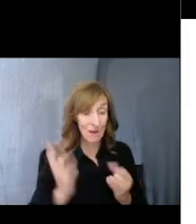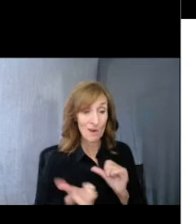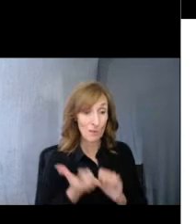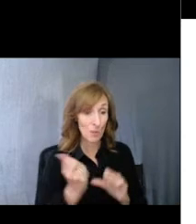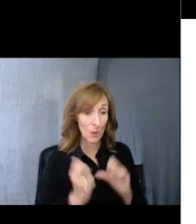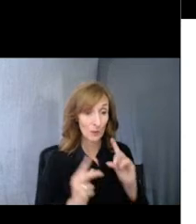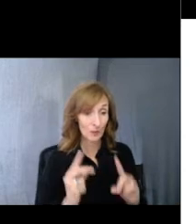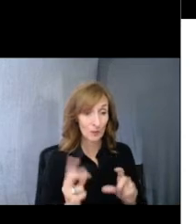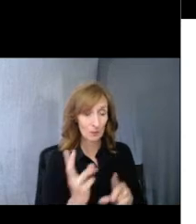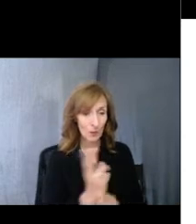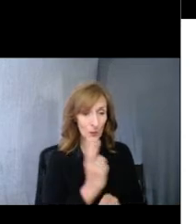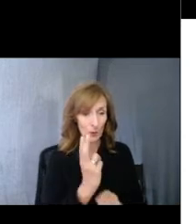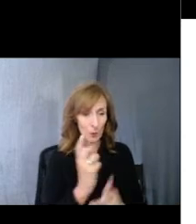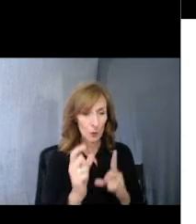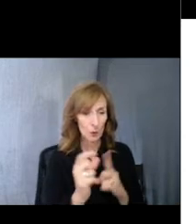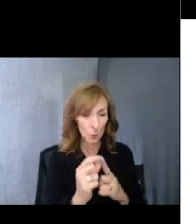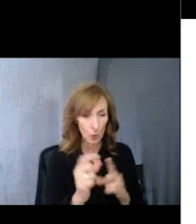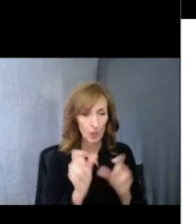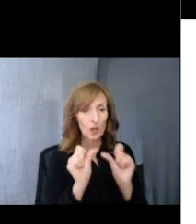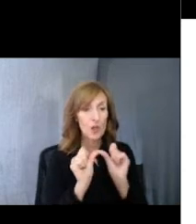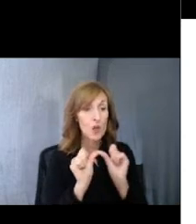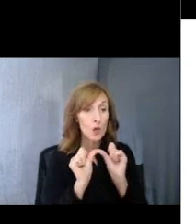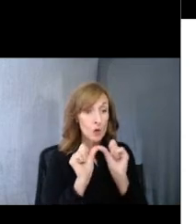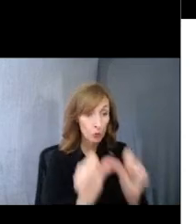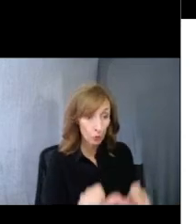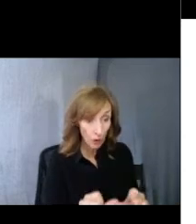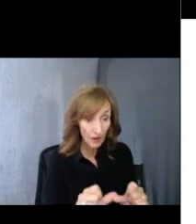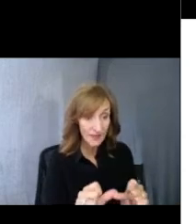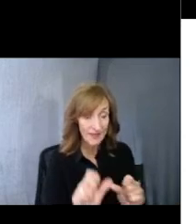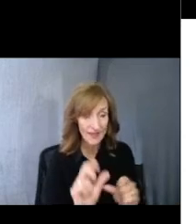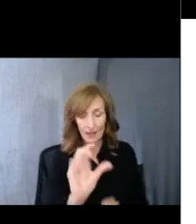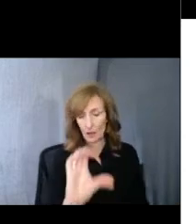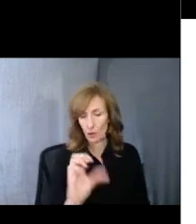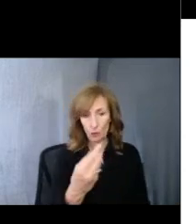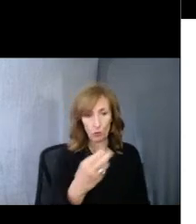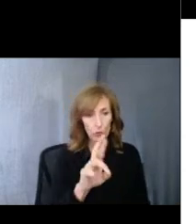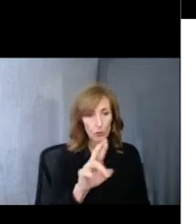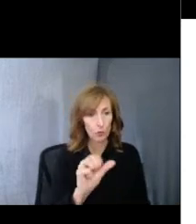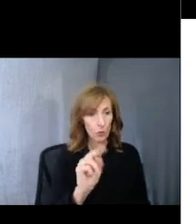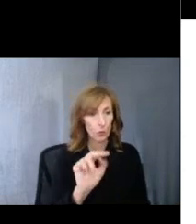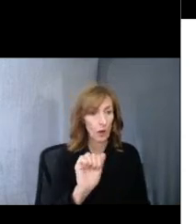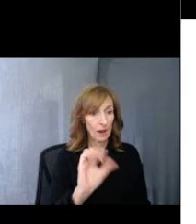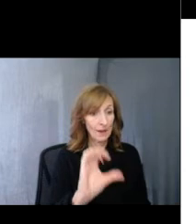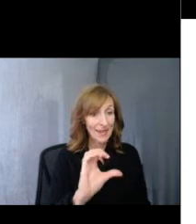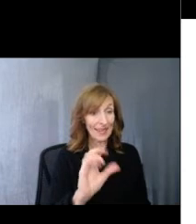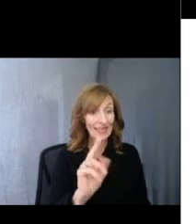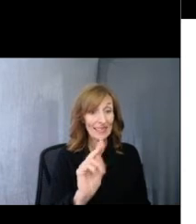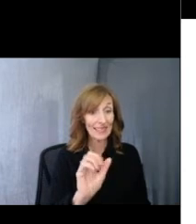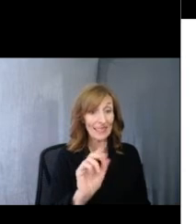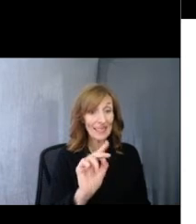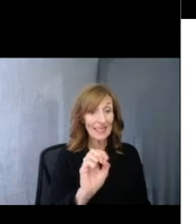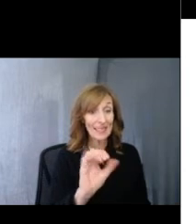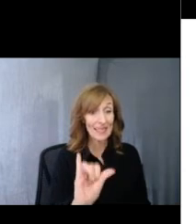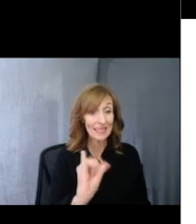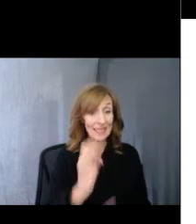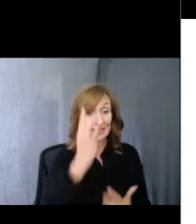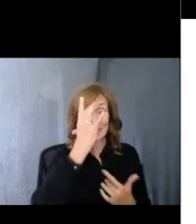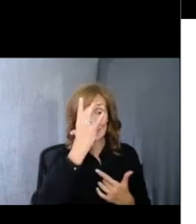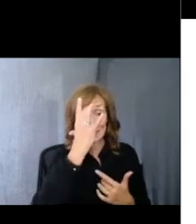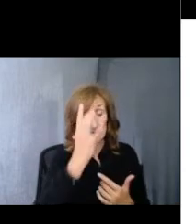kidney disease, which is a better descriptor of what's going on, because even though the kidneys may be damaged,